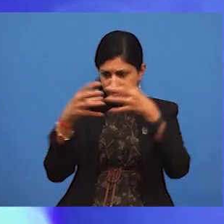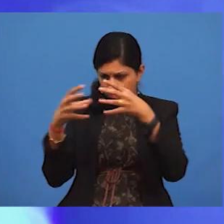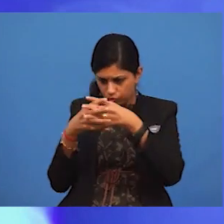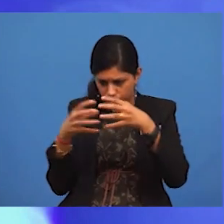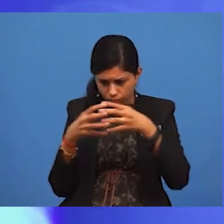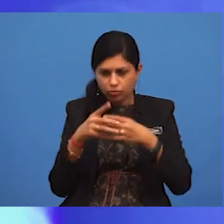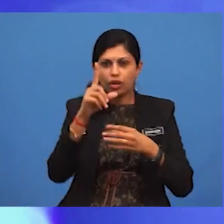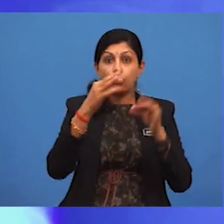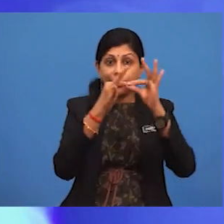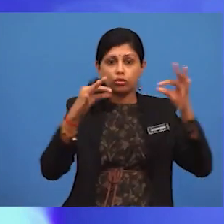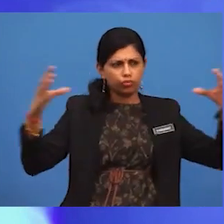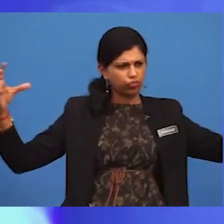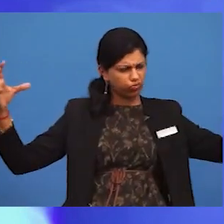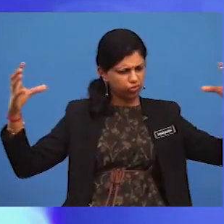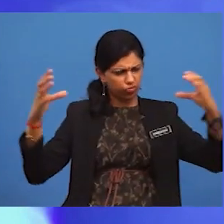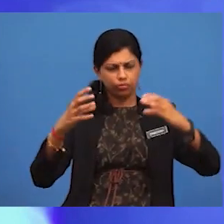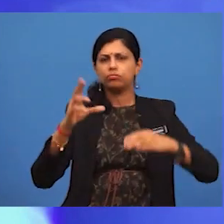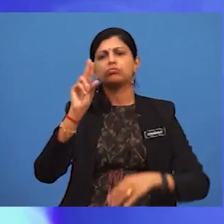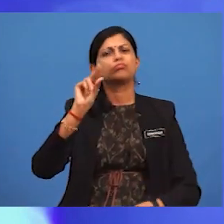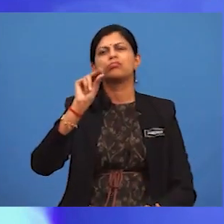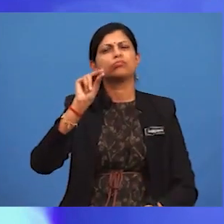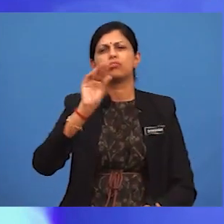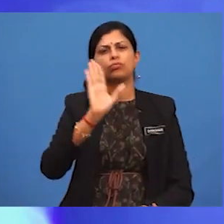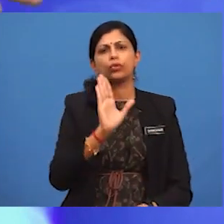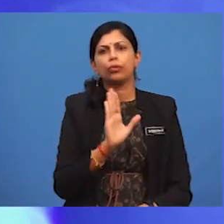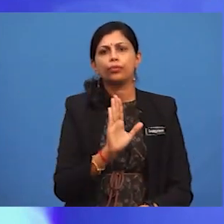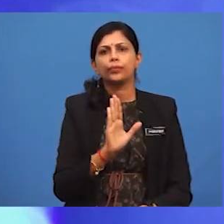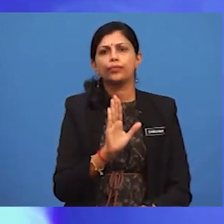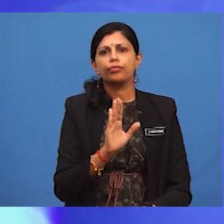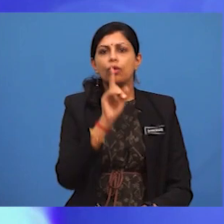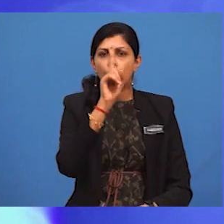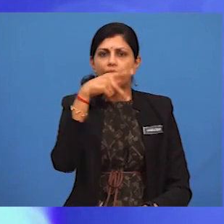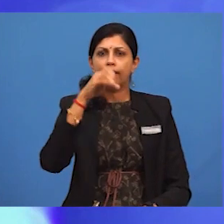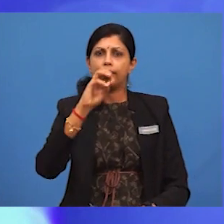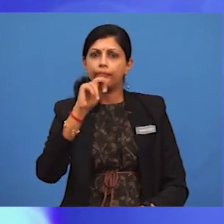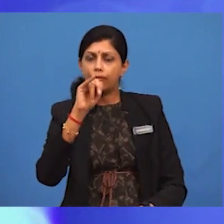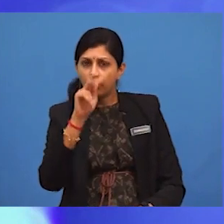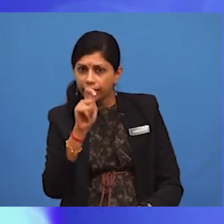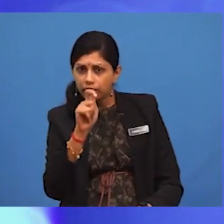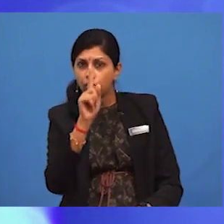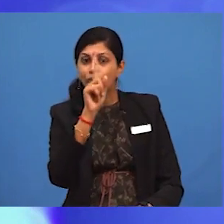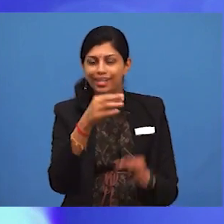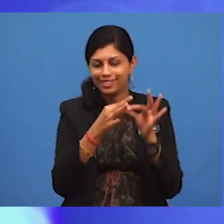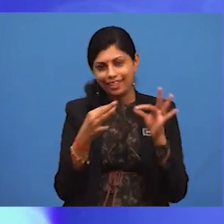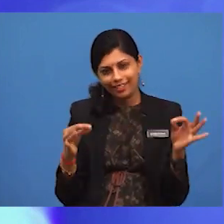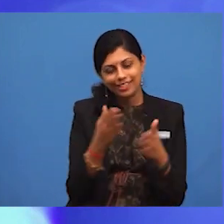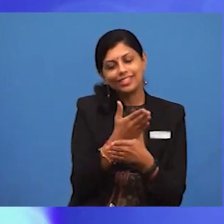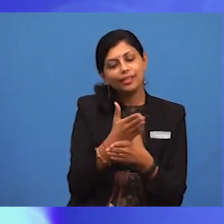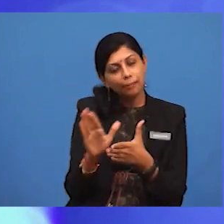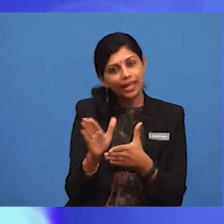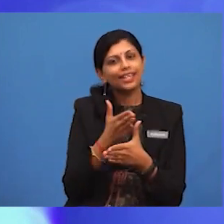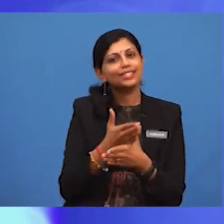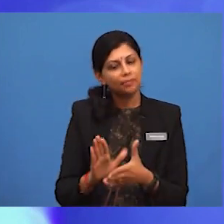what should you do? Try writing the points in separate sentences. In this